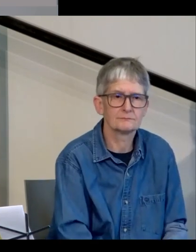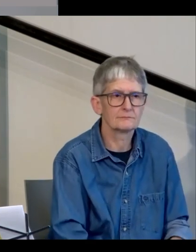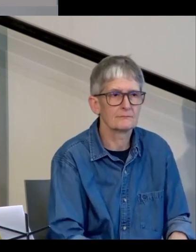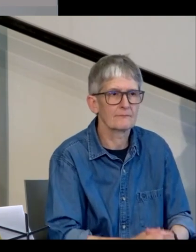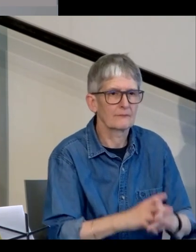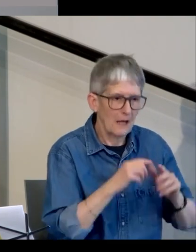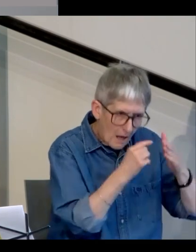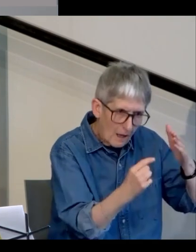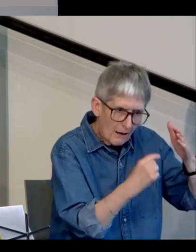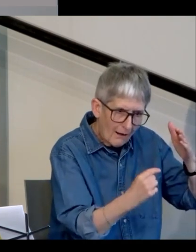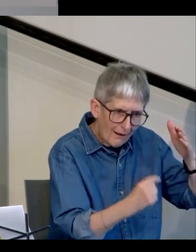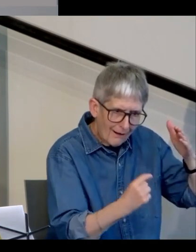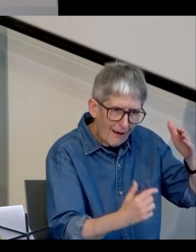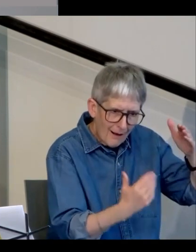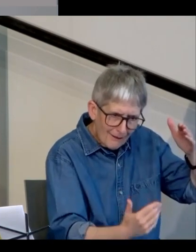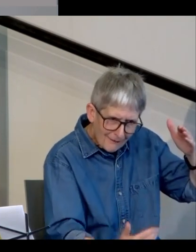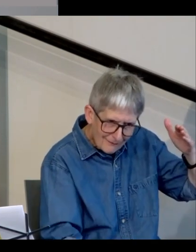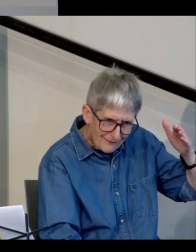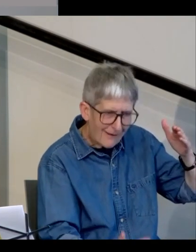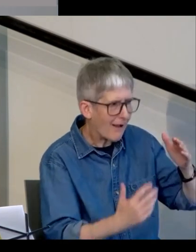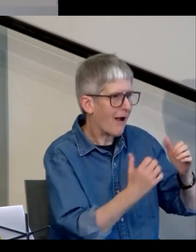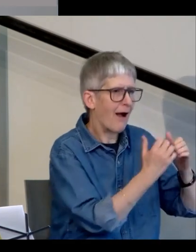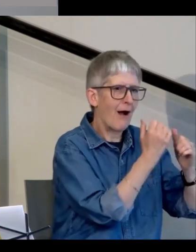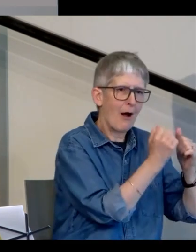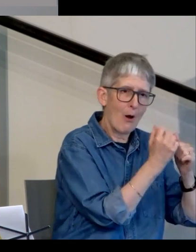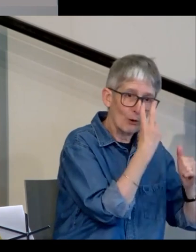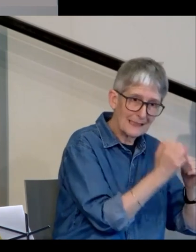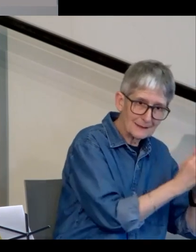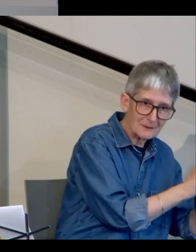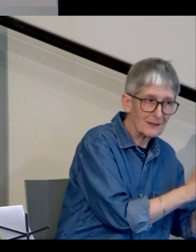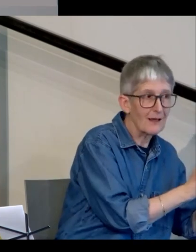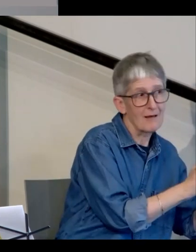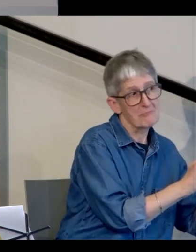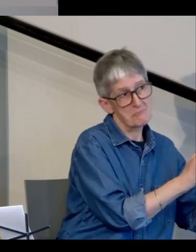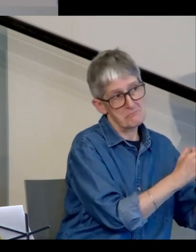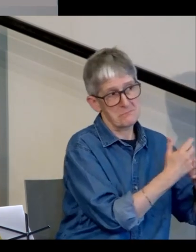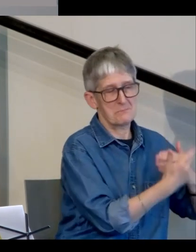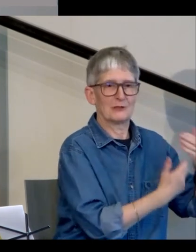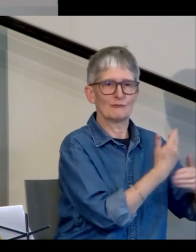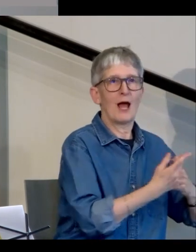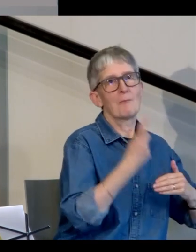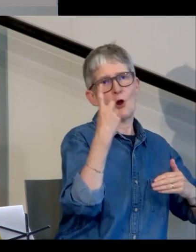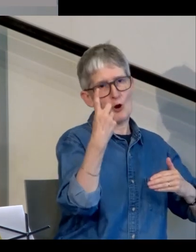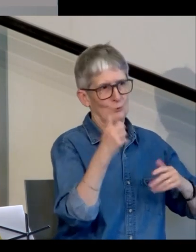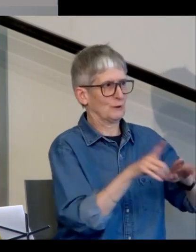Line after line after line, the Old Testament tells us what God's love looked like.